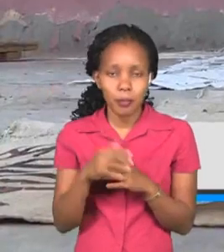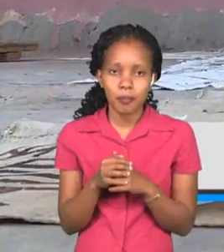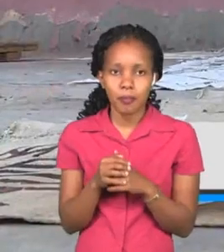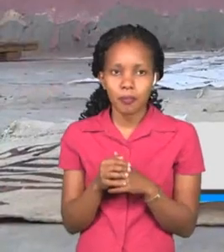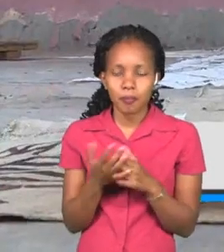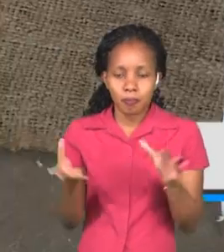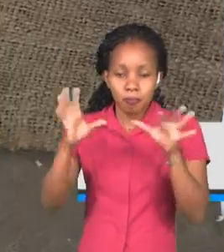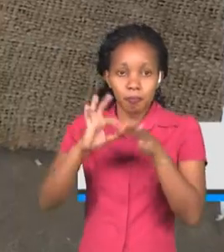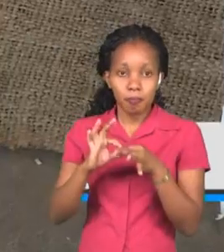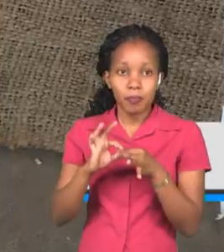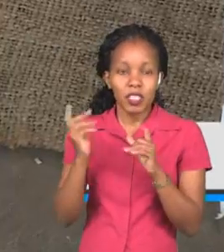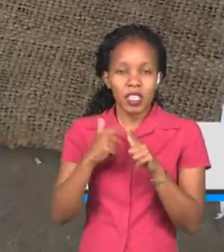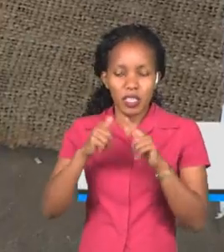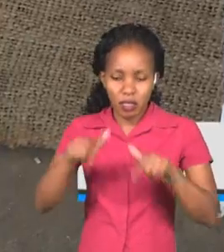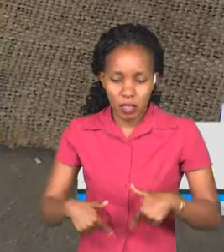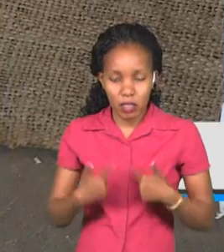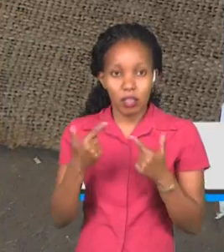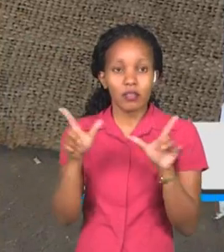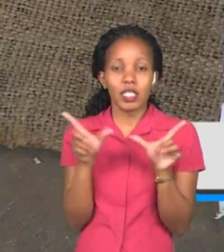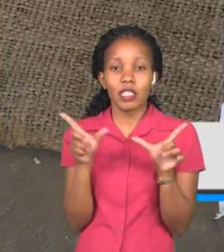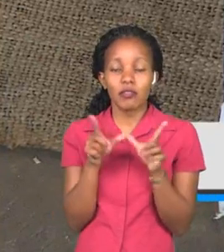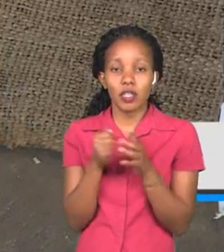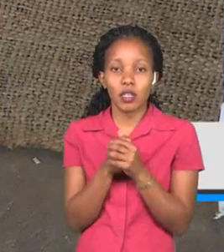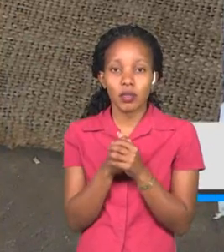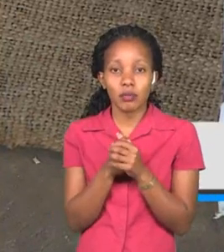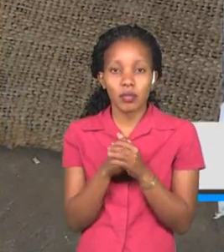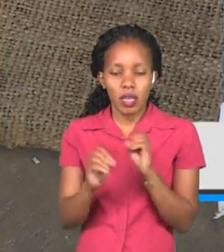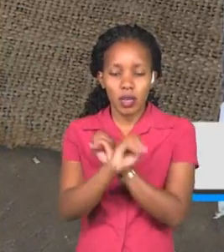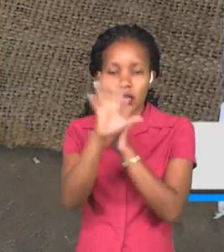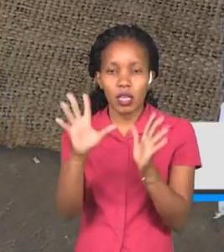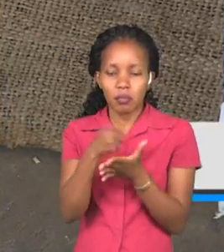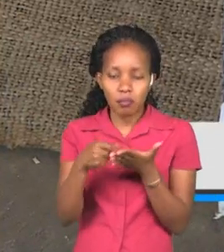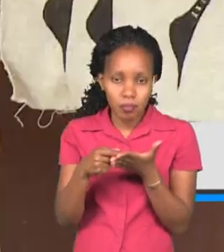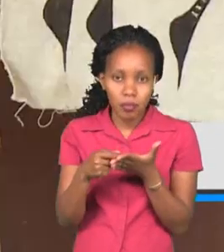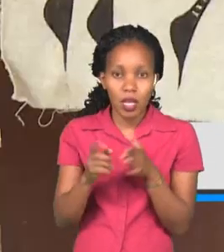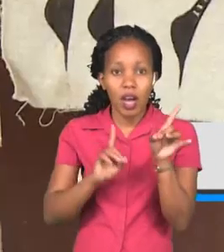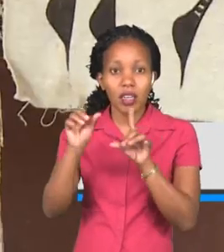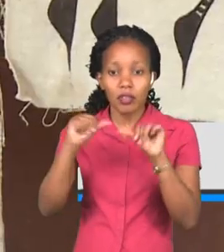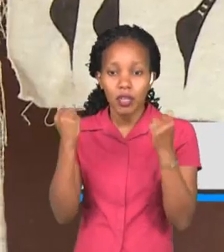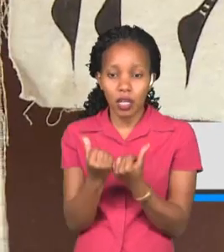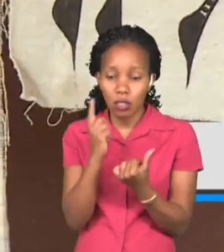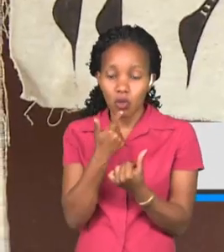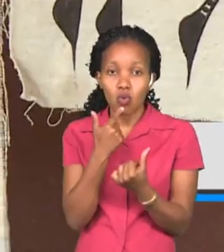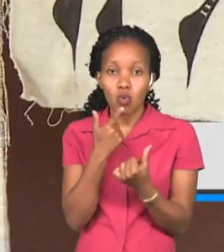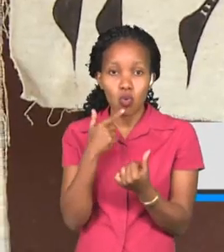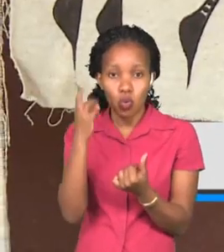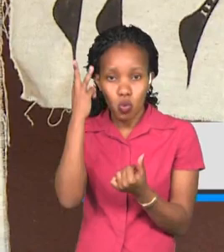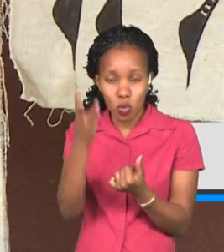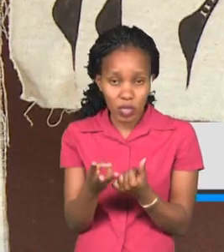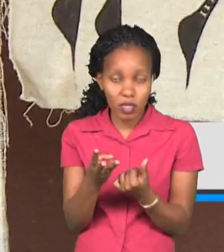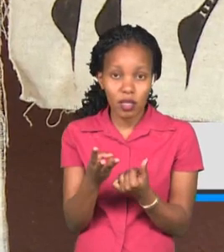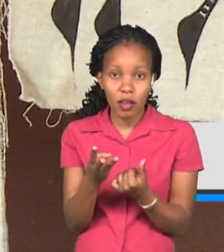Attached to the canvas is a self-declared certificate of authenticity signed by a travel agent who attests to having witnessed the